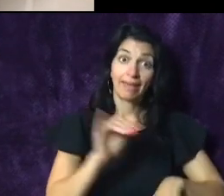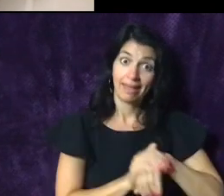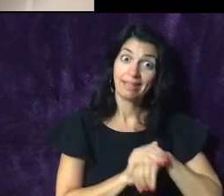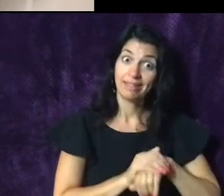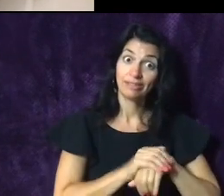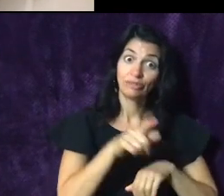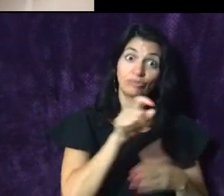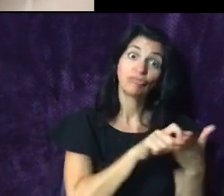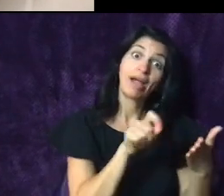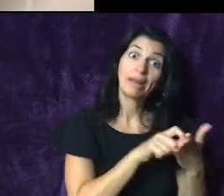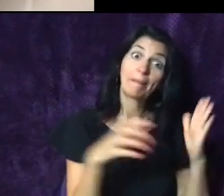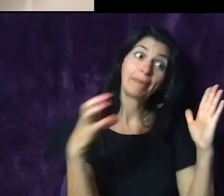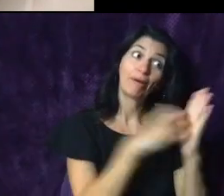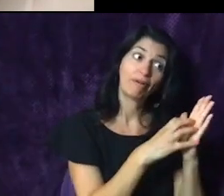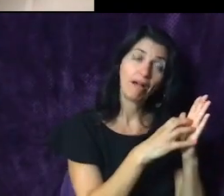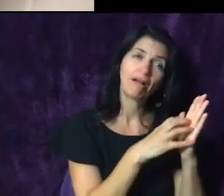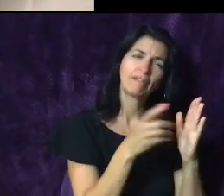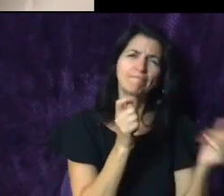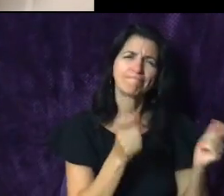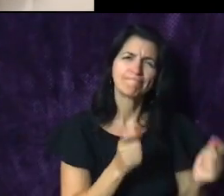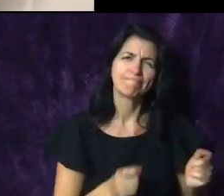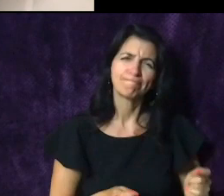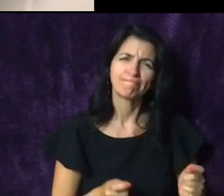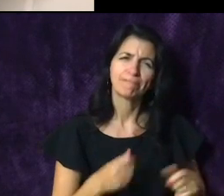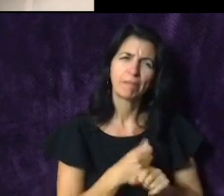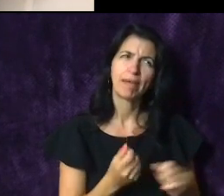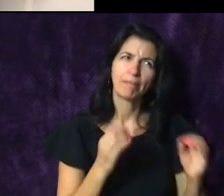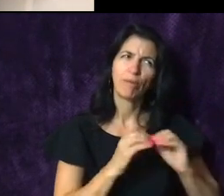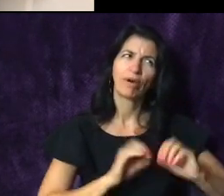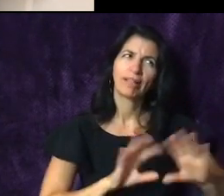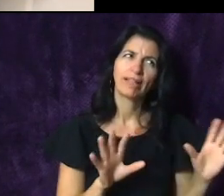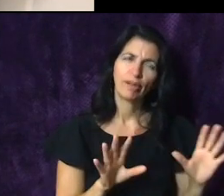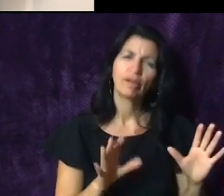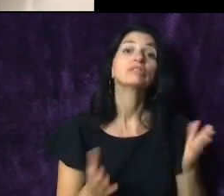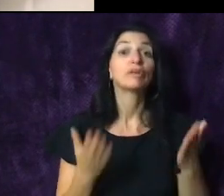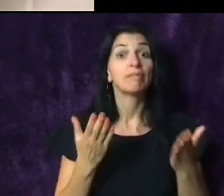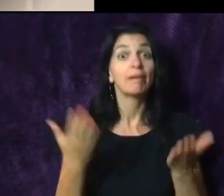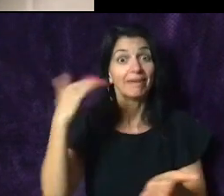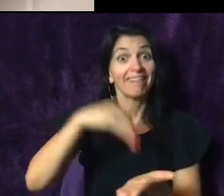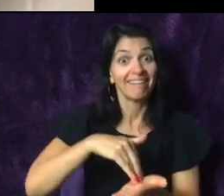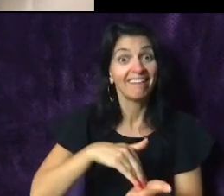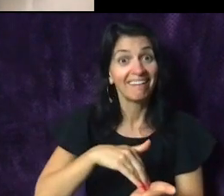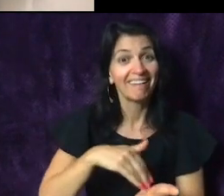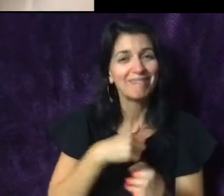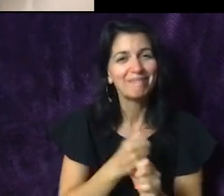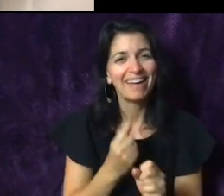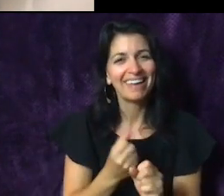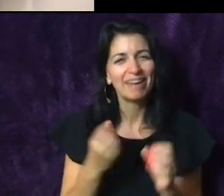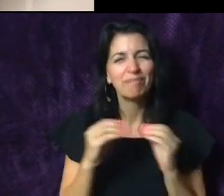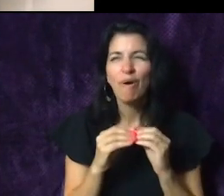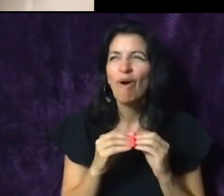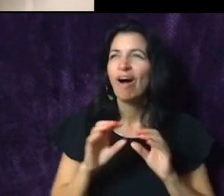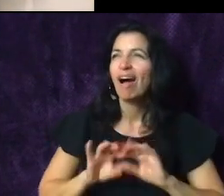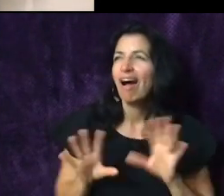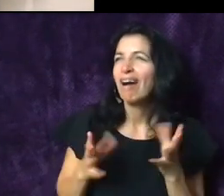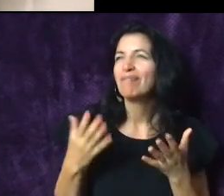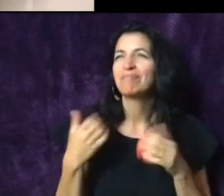your idea clearer. Well, maybe we want to make this idea clearer. Maybe we want to make it sound a